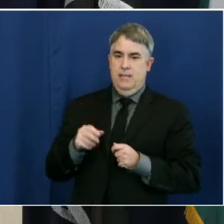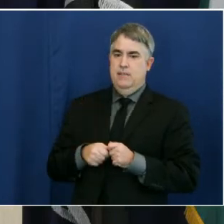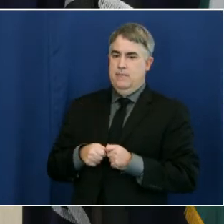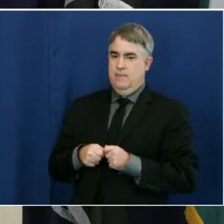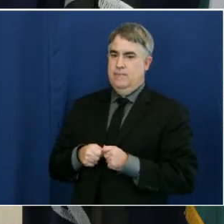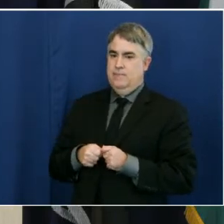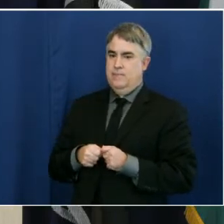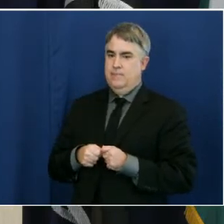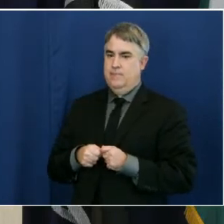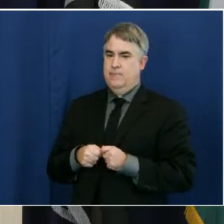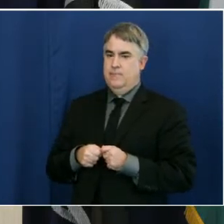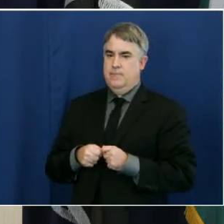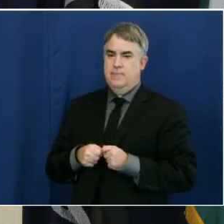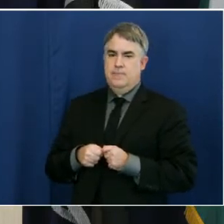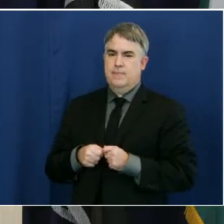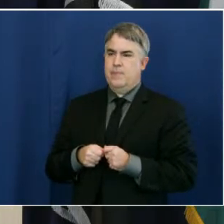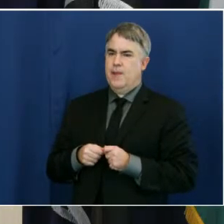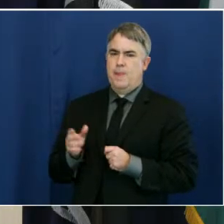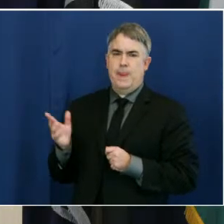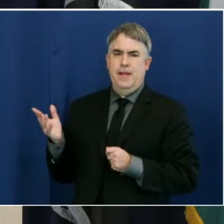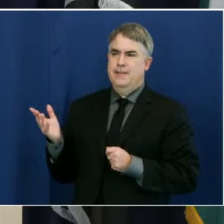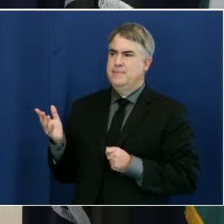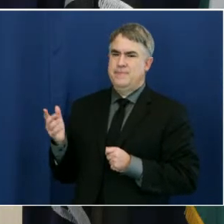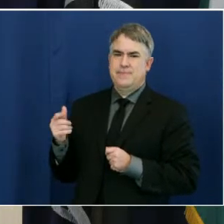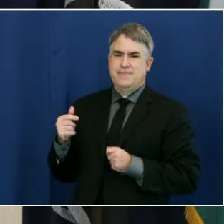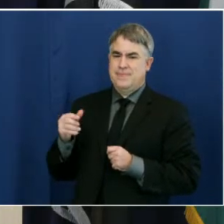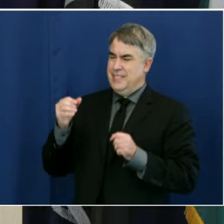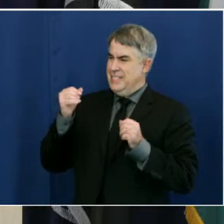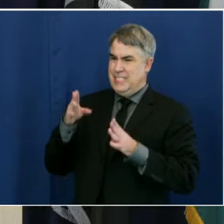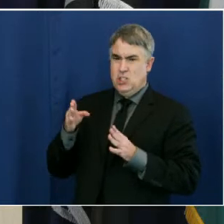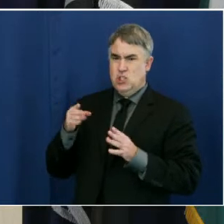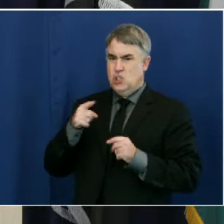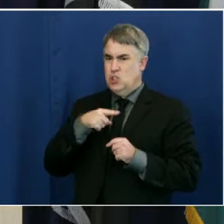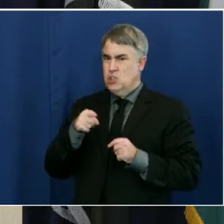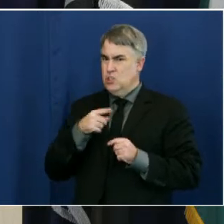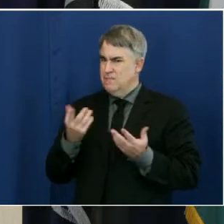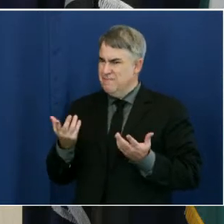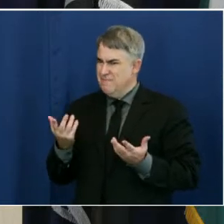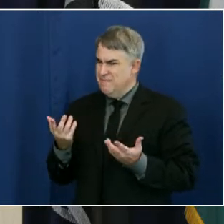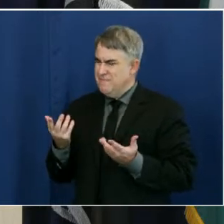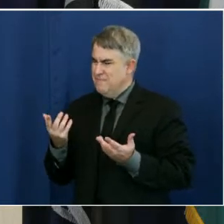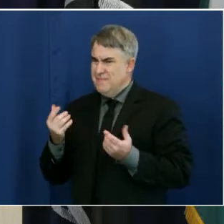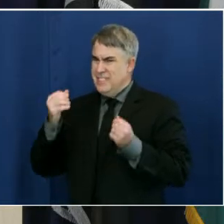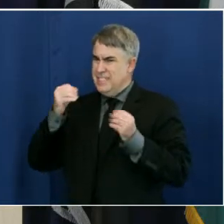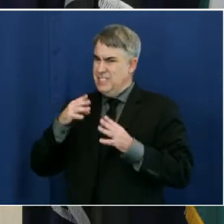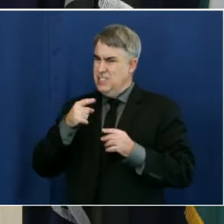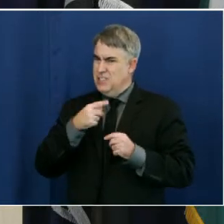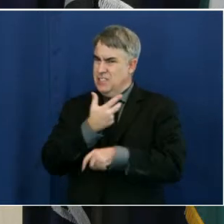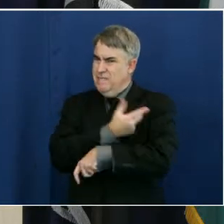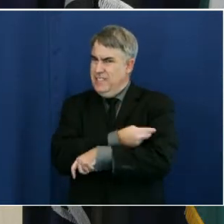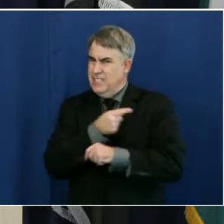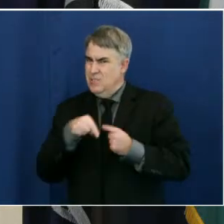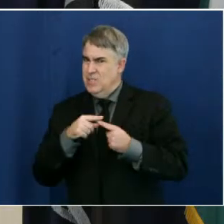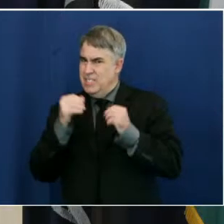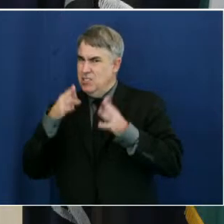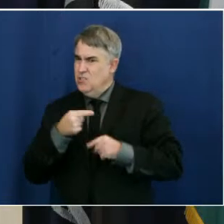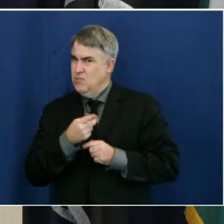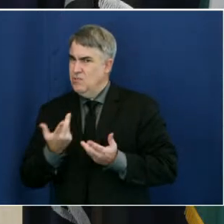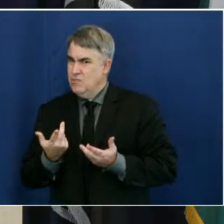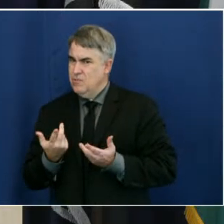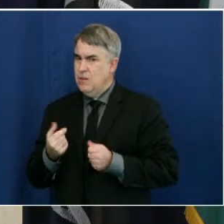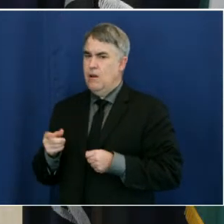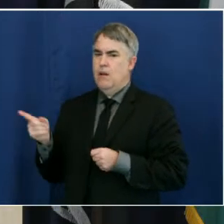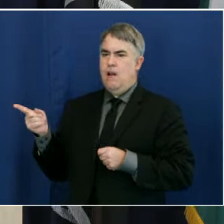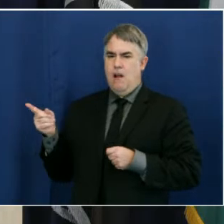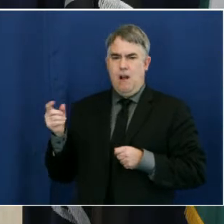how Alpine teachers were able to be vaccinated this week. Yeah, we saw the story that came out surrounding that. Right now